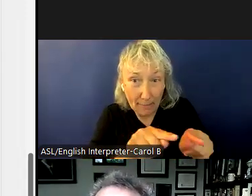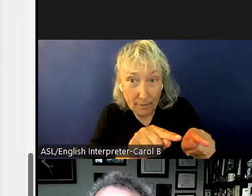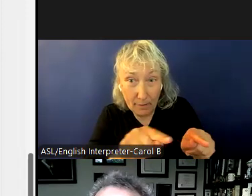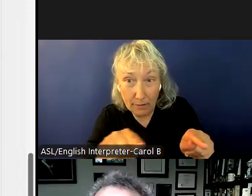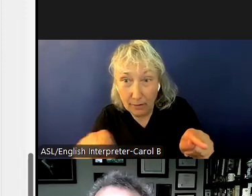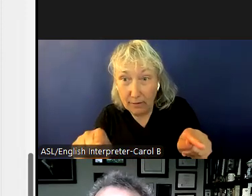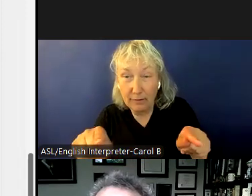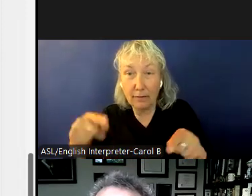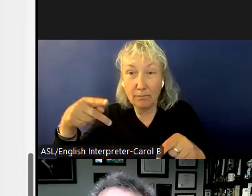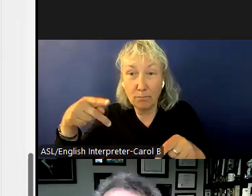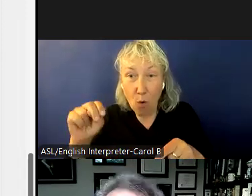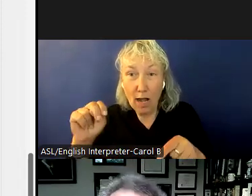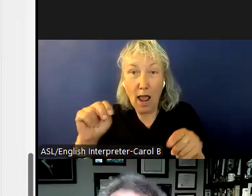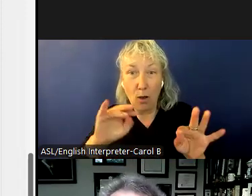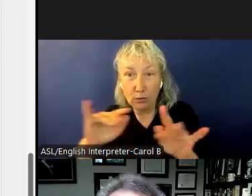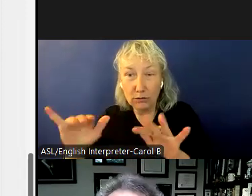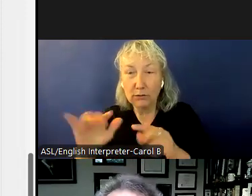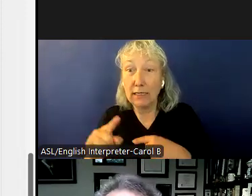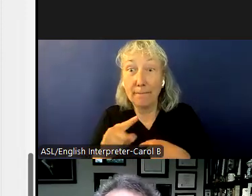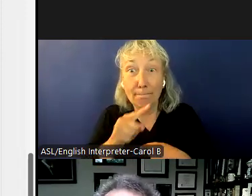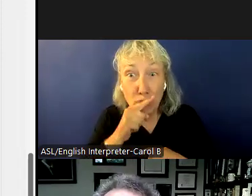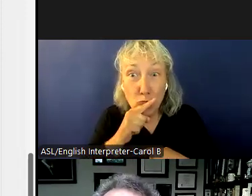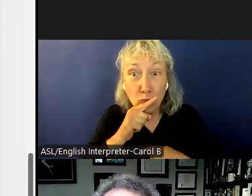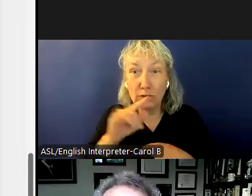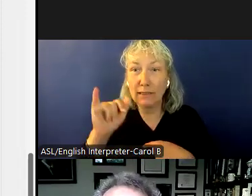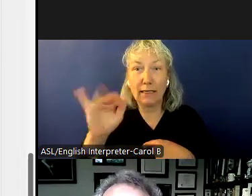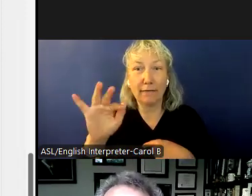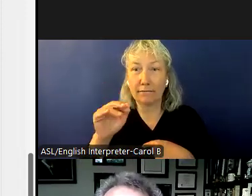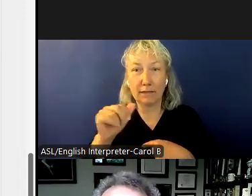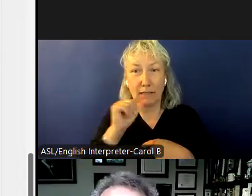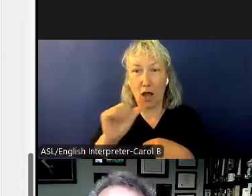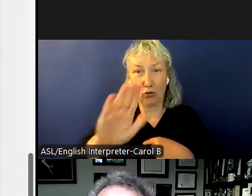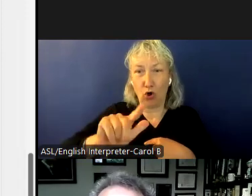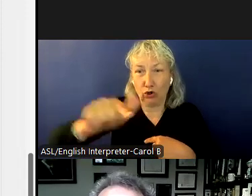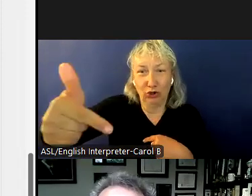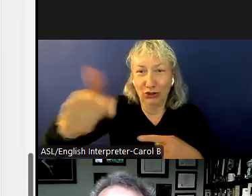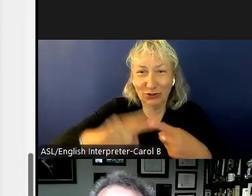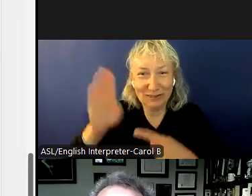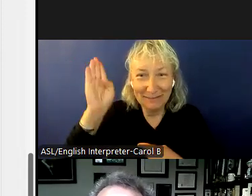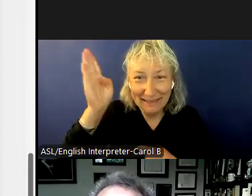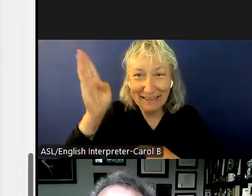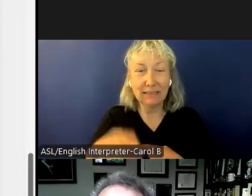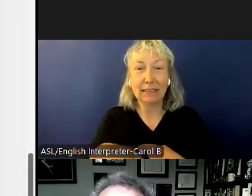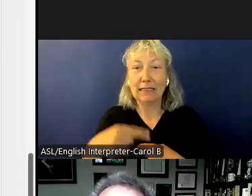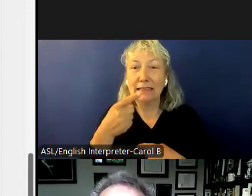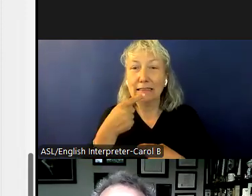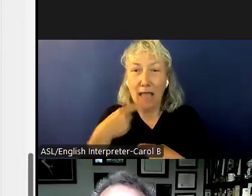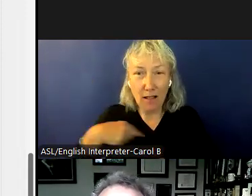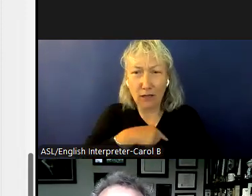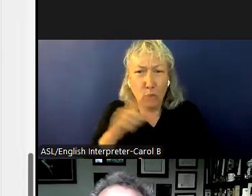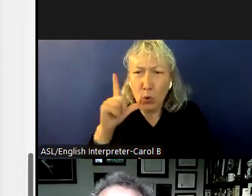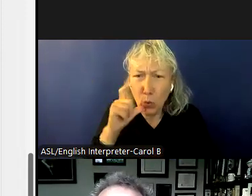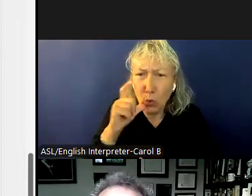correct. Mute your microphone when not speaking. State your name before speaking. That helps with